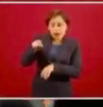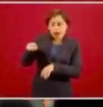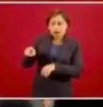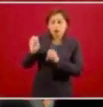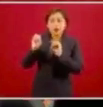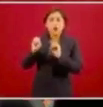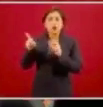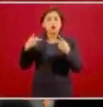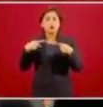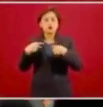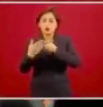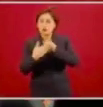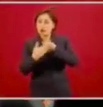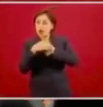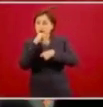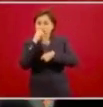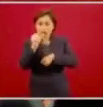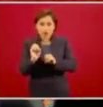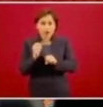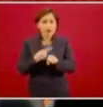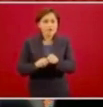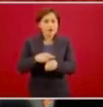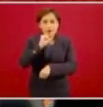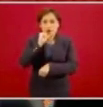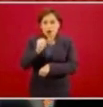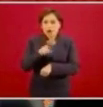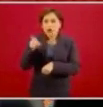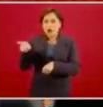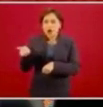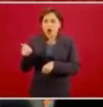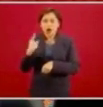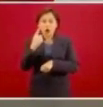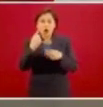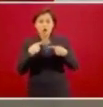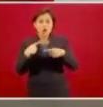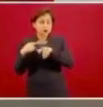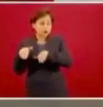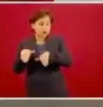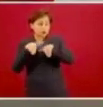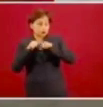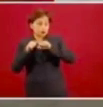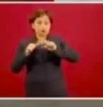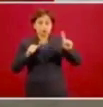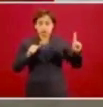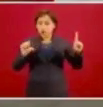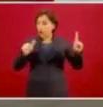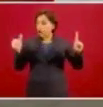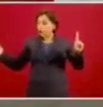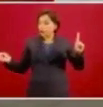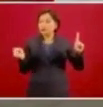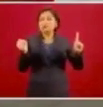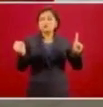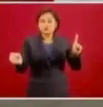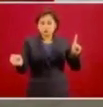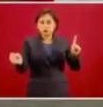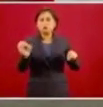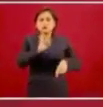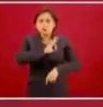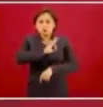give their position temporarily to a younger person or to a person who is not part of a vulnerable group,